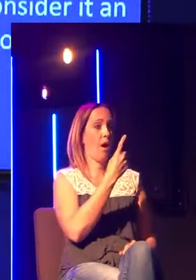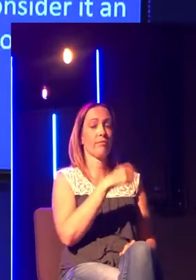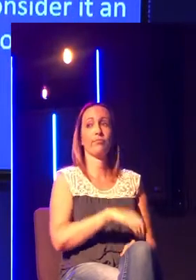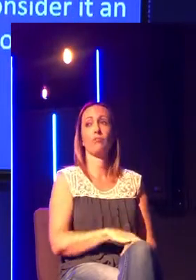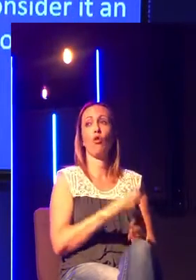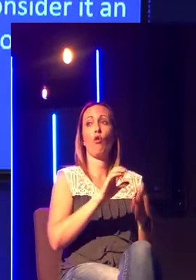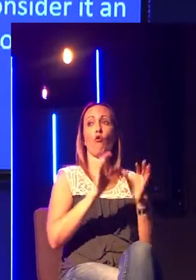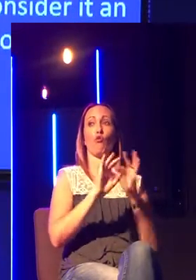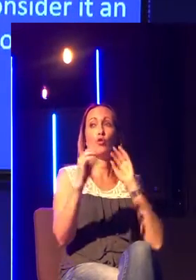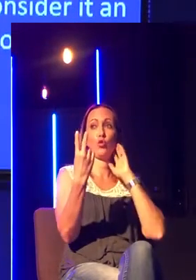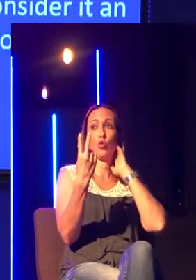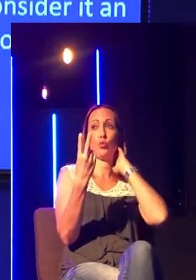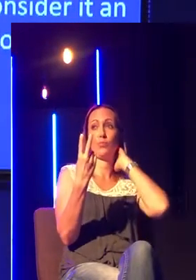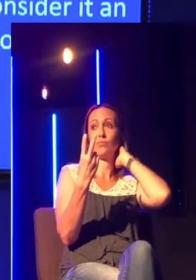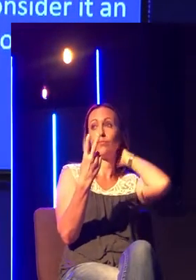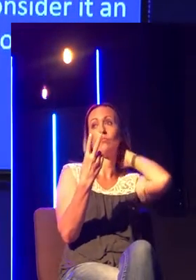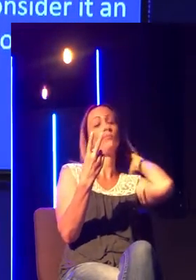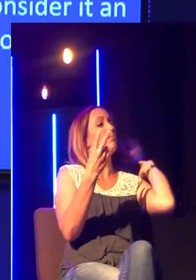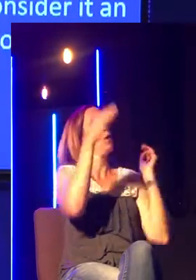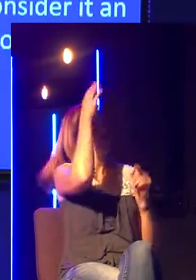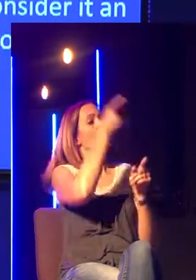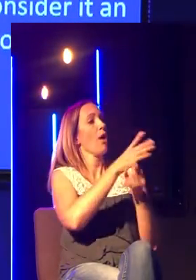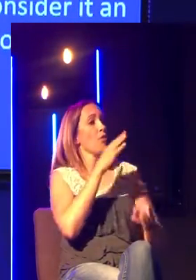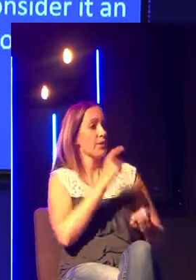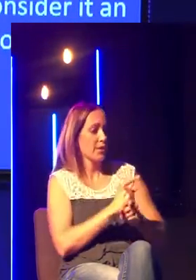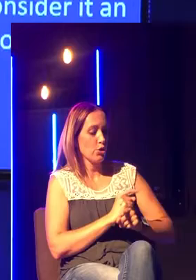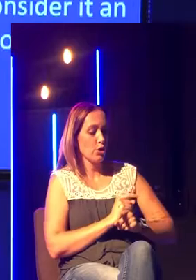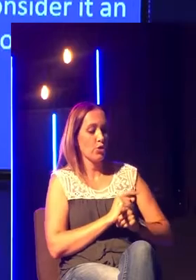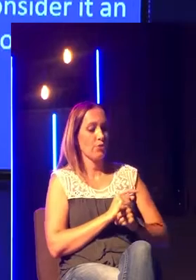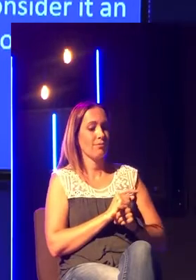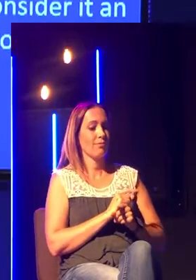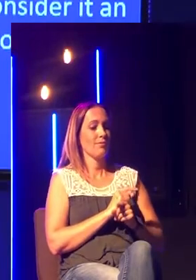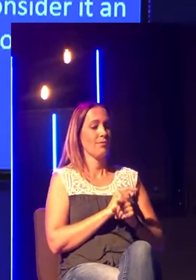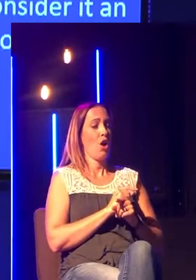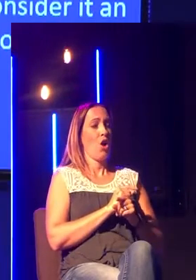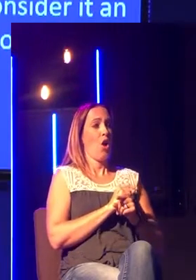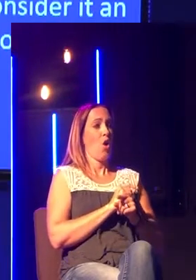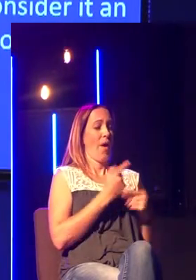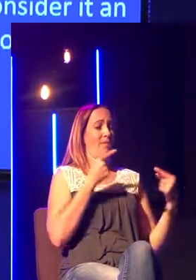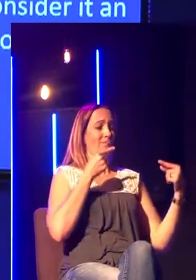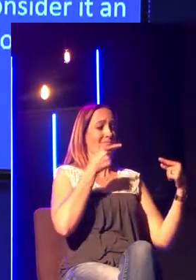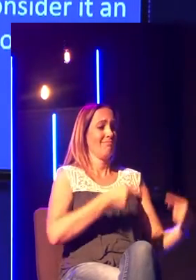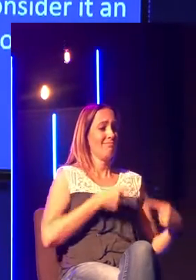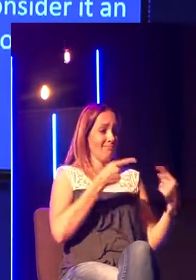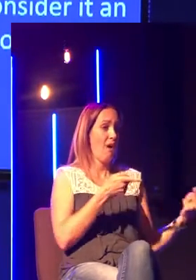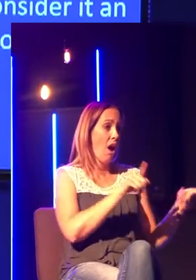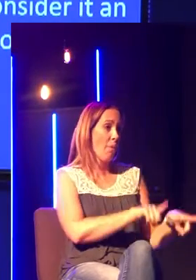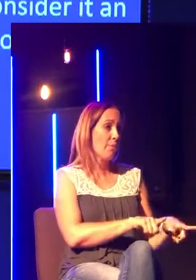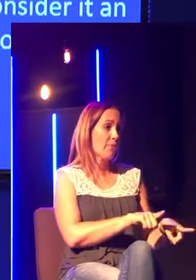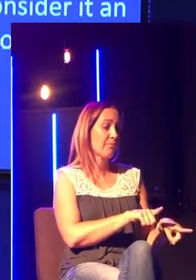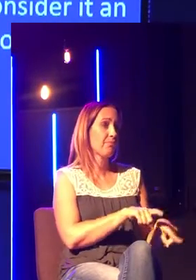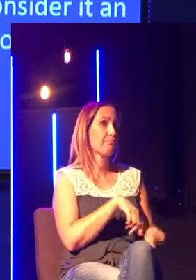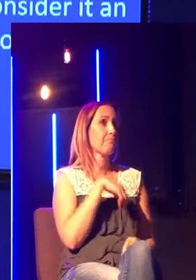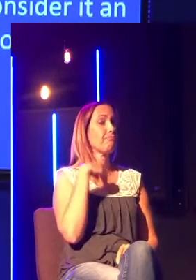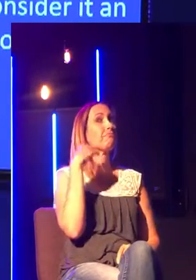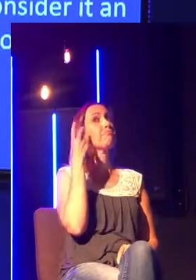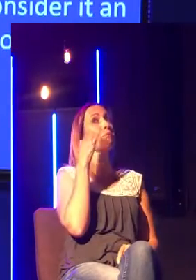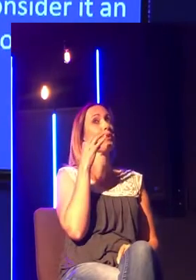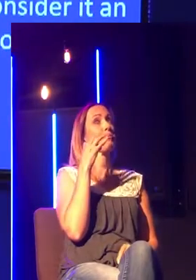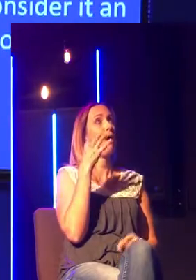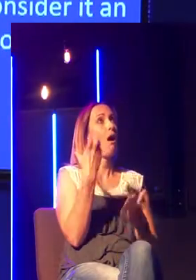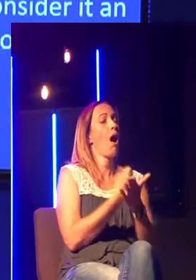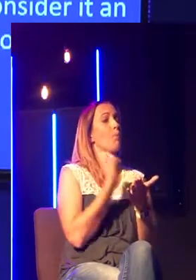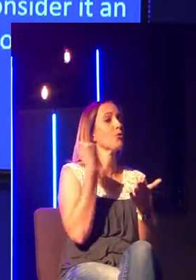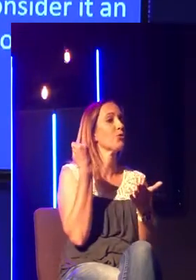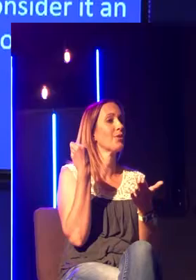and sisters, when troubles of any kind come your way, consider it an opportunity for